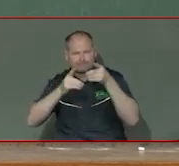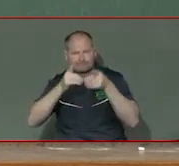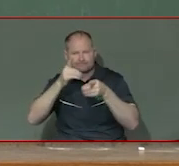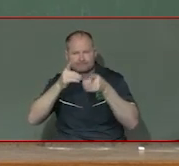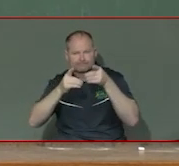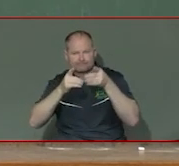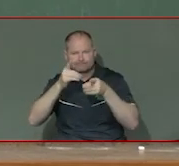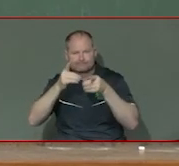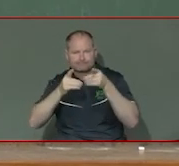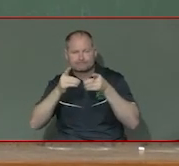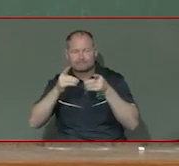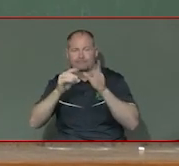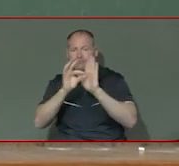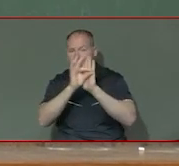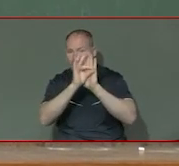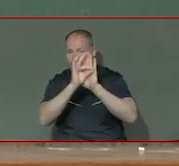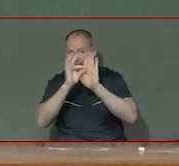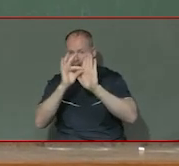a formula